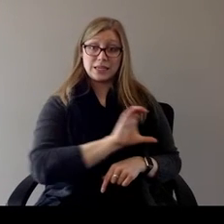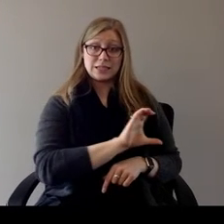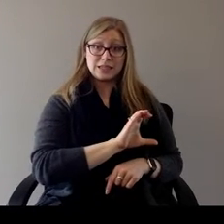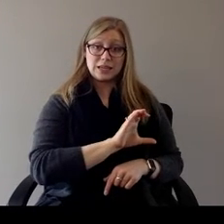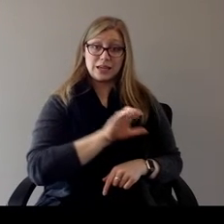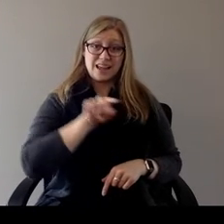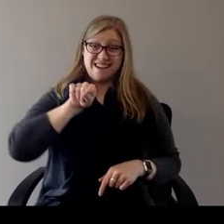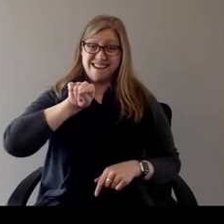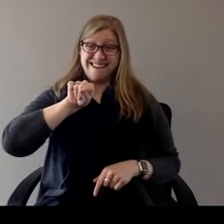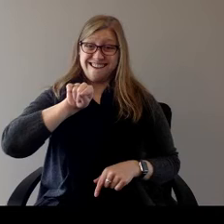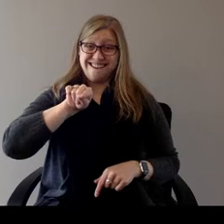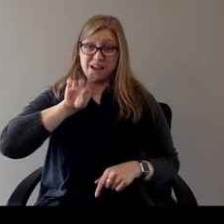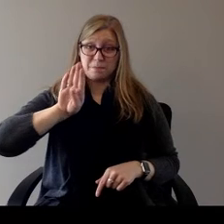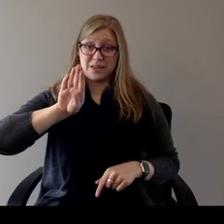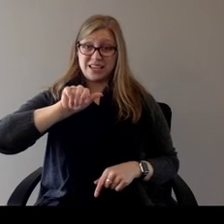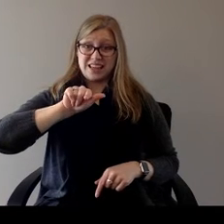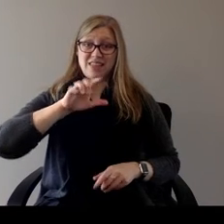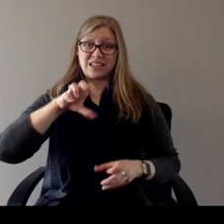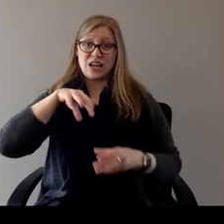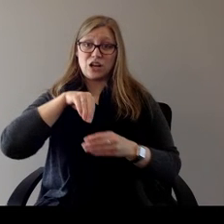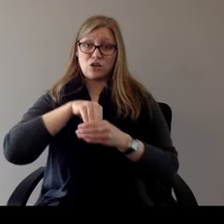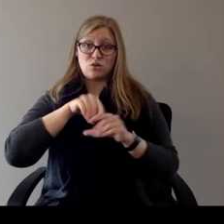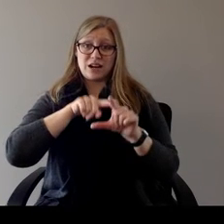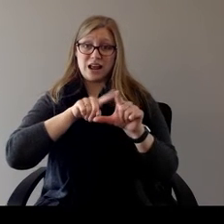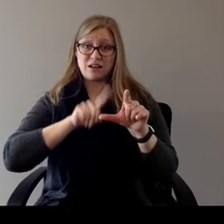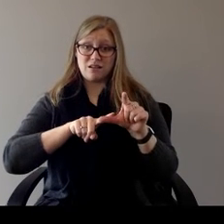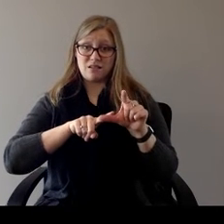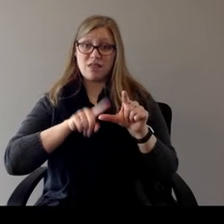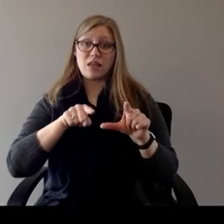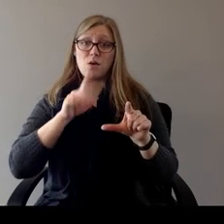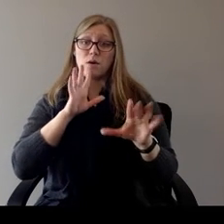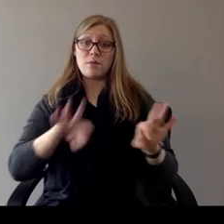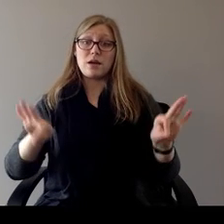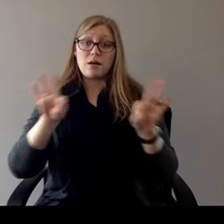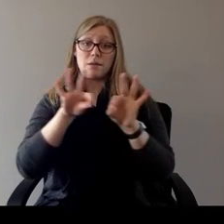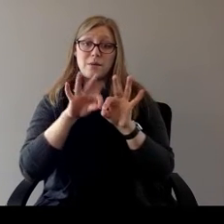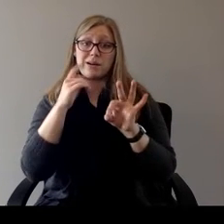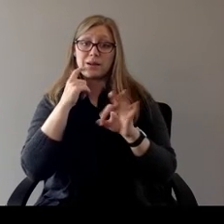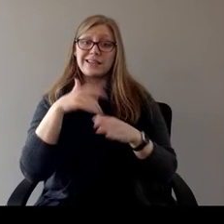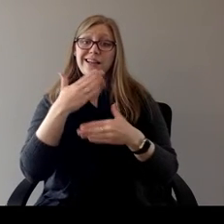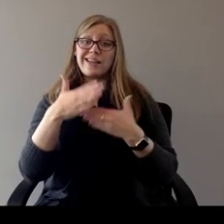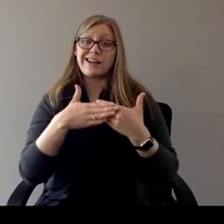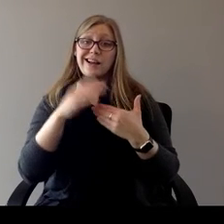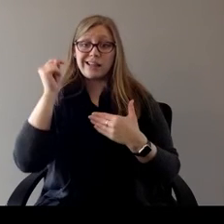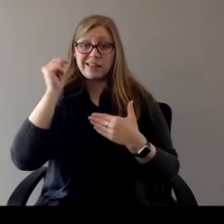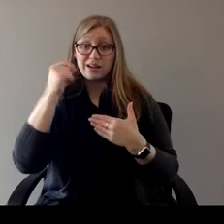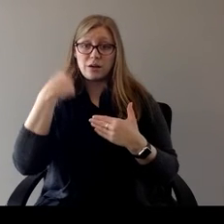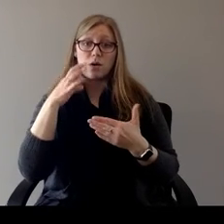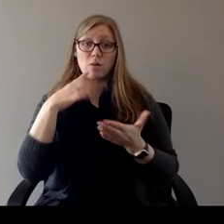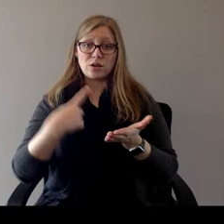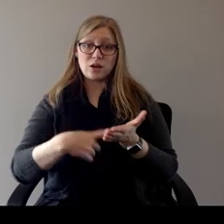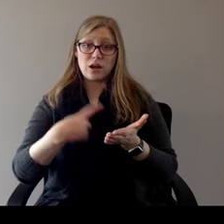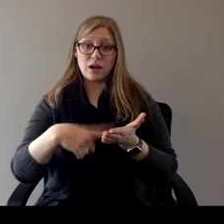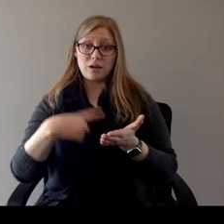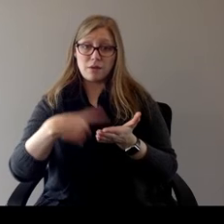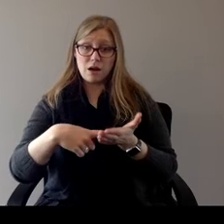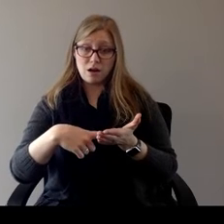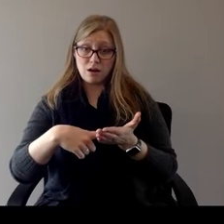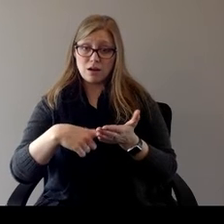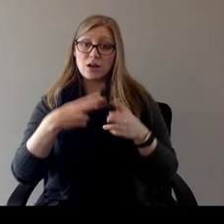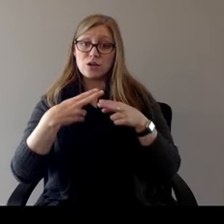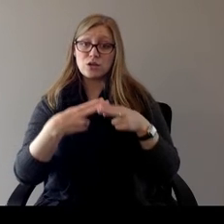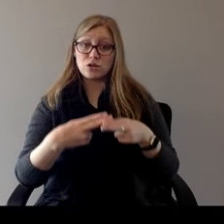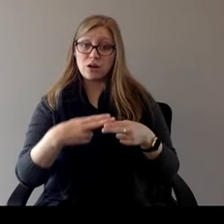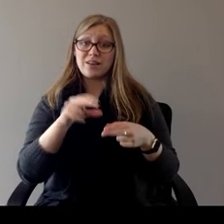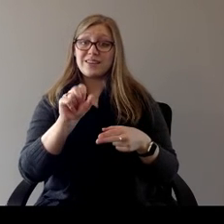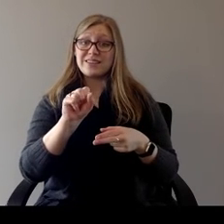angle between them. And that will be important because the next theorem we're going to, postulate rather, we're going to talk about is called the